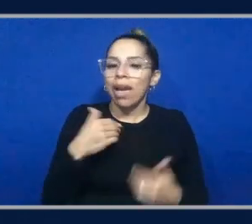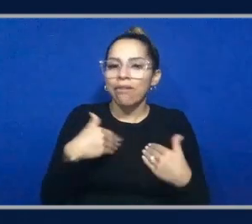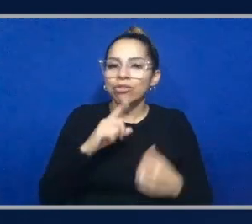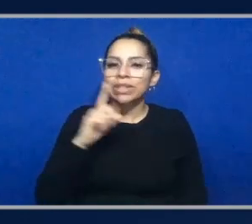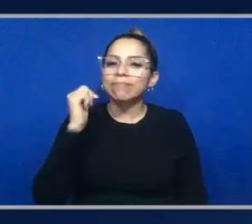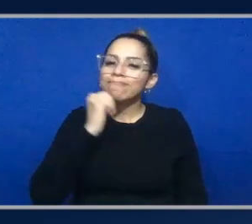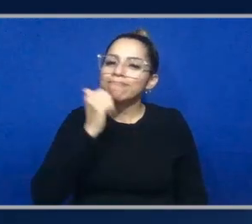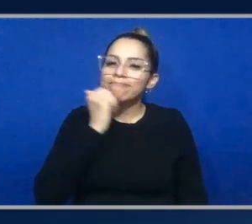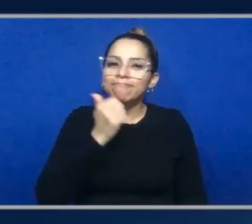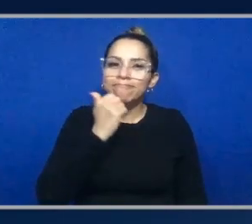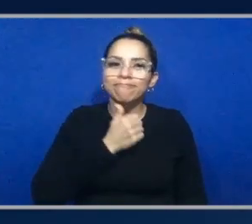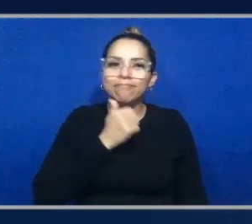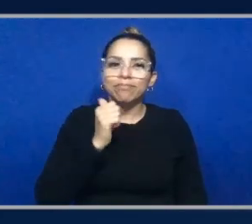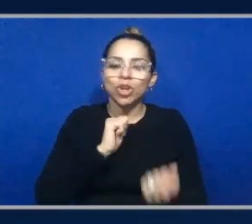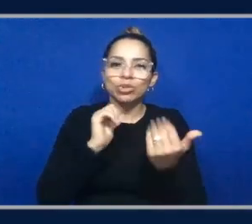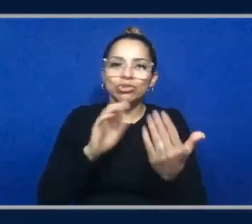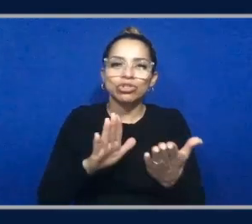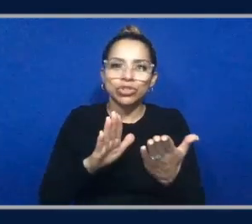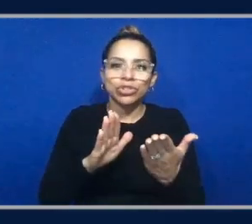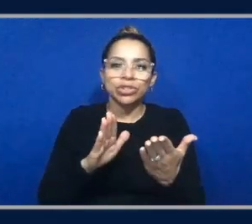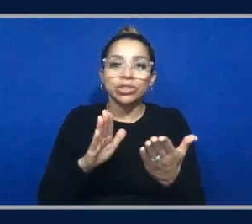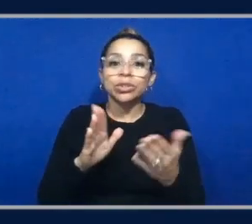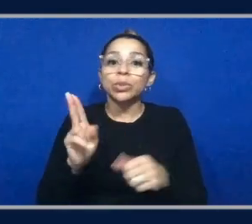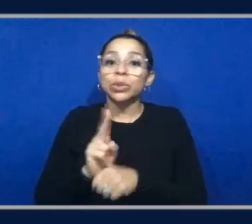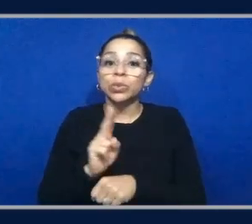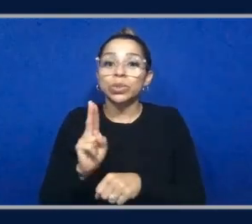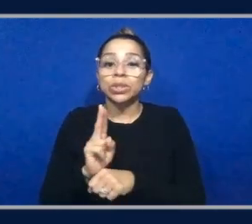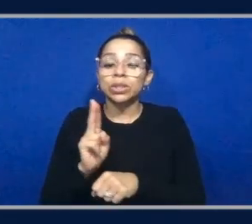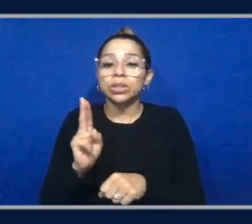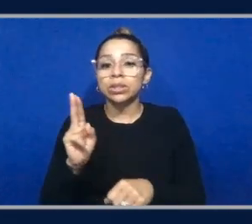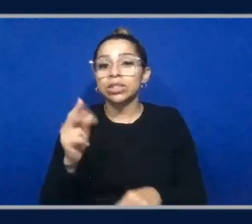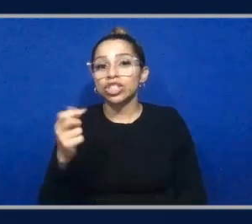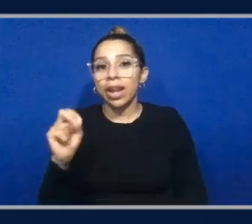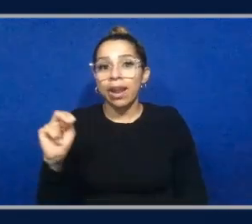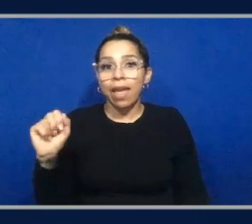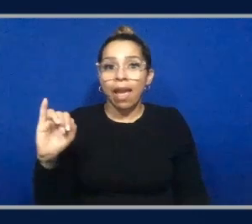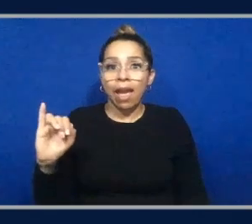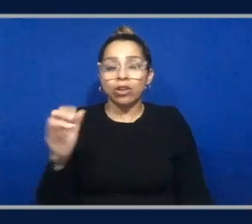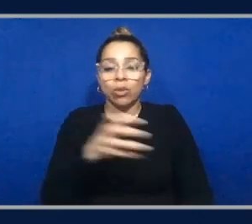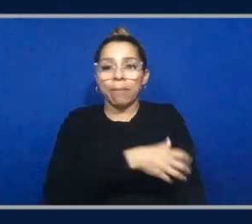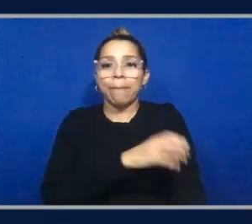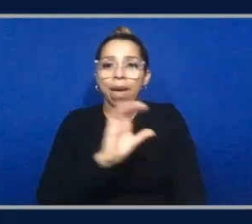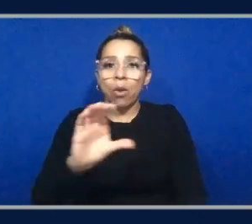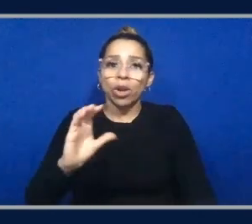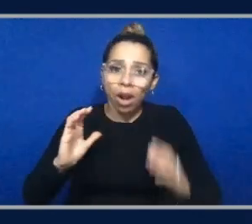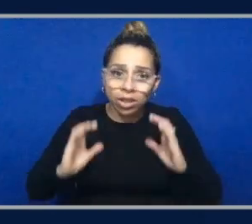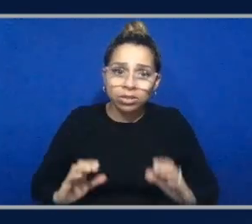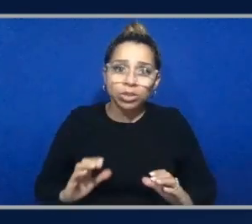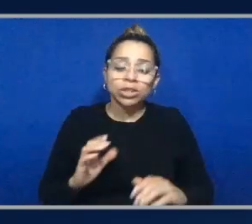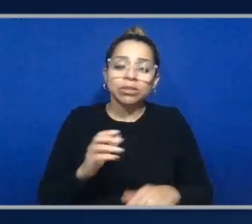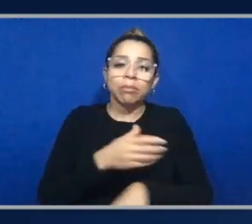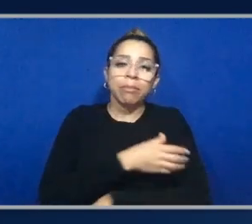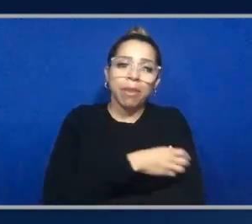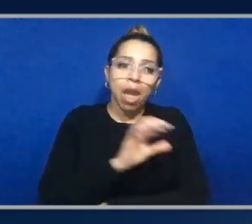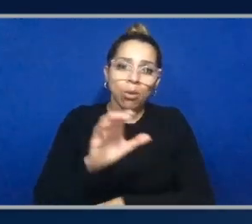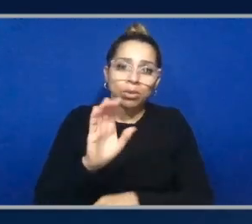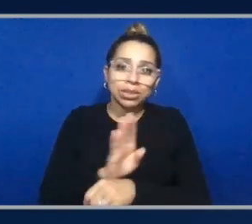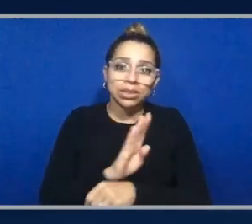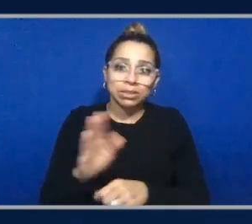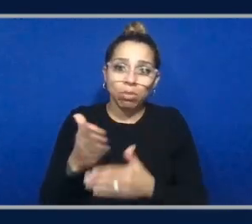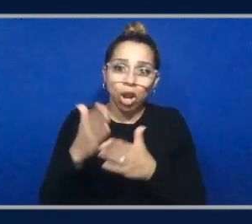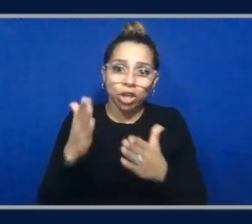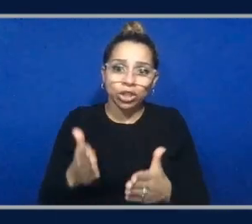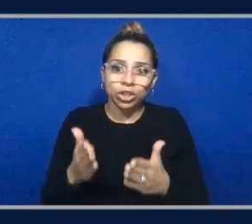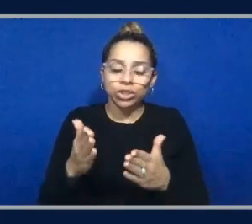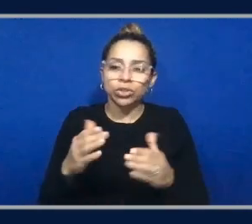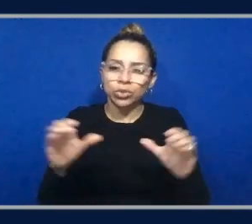And we're using generative AI to empower our customers, our business partners to do work better. And so